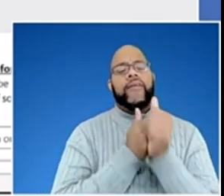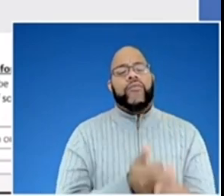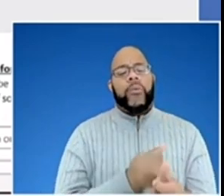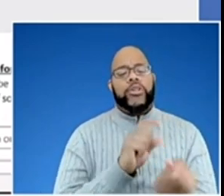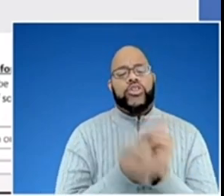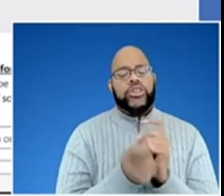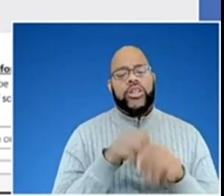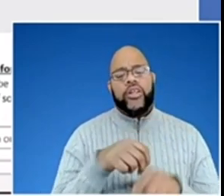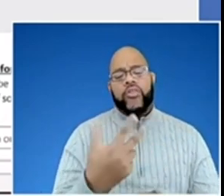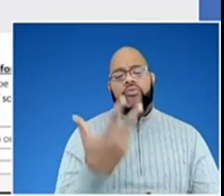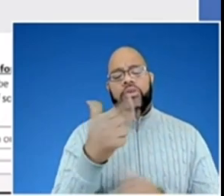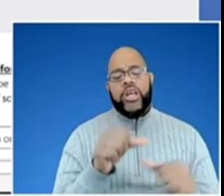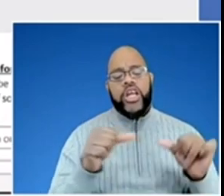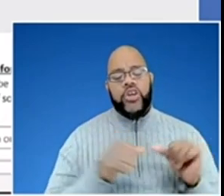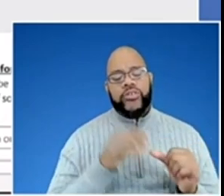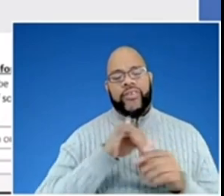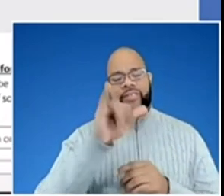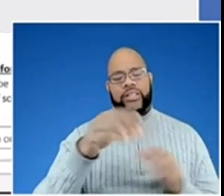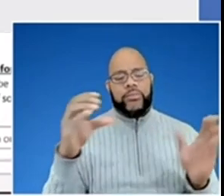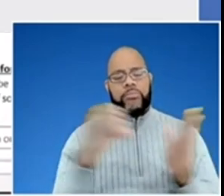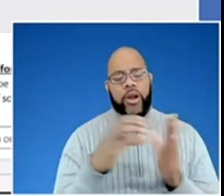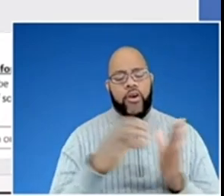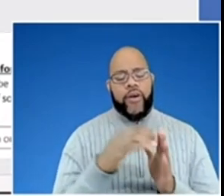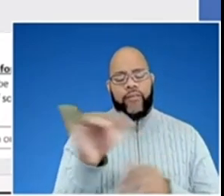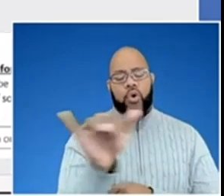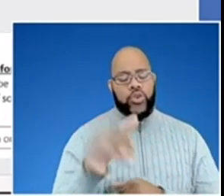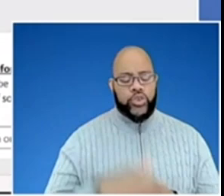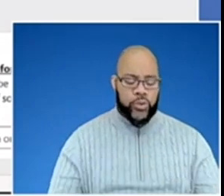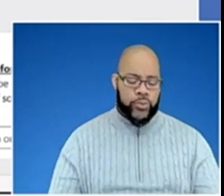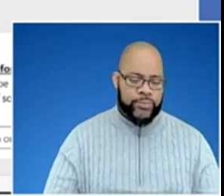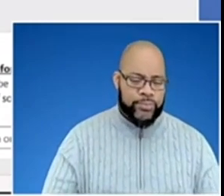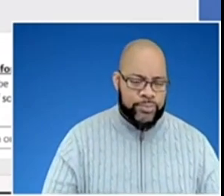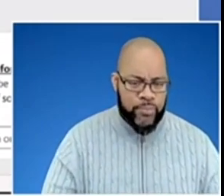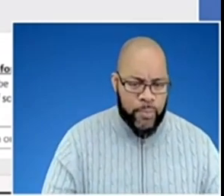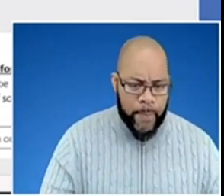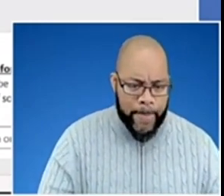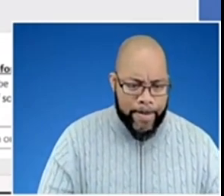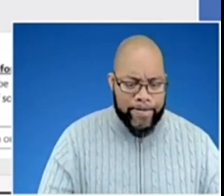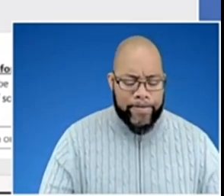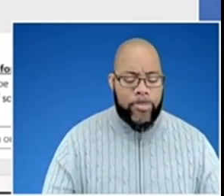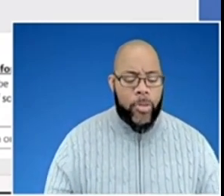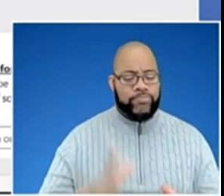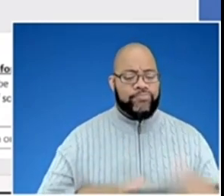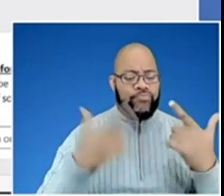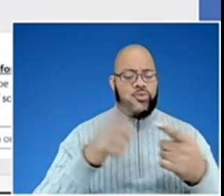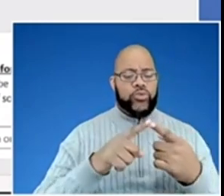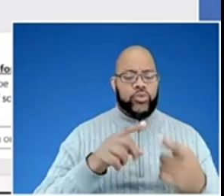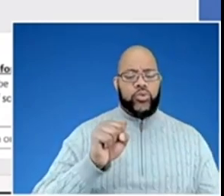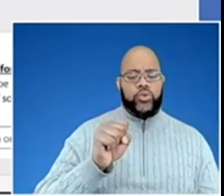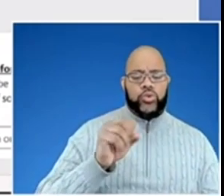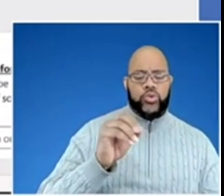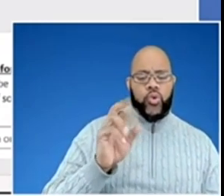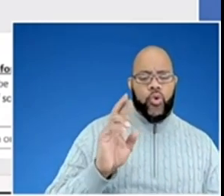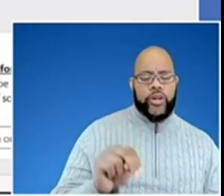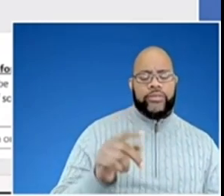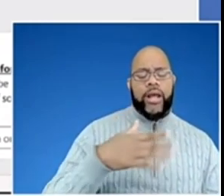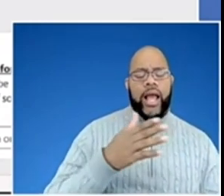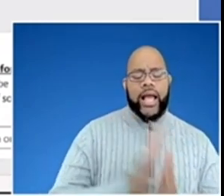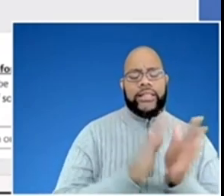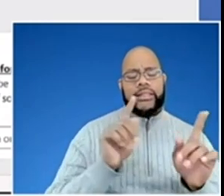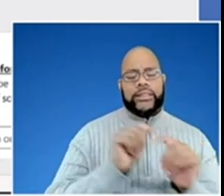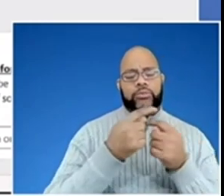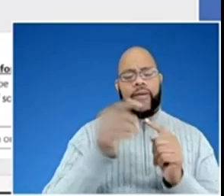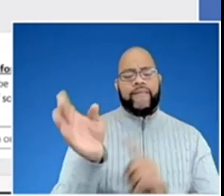in three areas in this paragraph as well. I'm going to turn it over to Soren and ask the team to flag